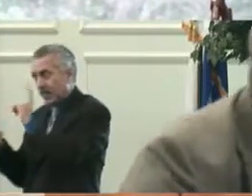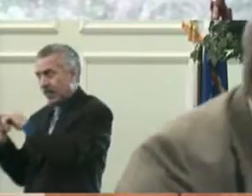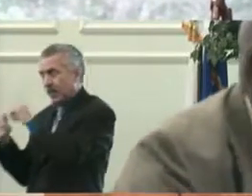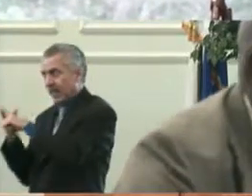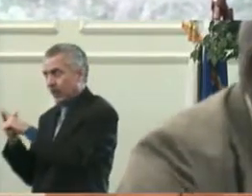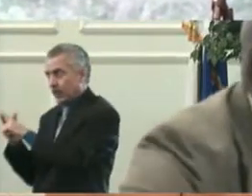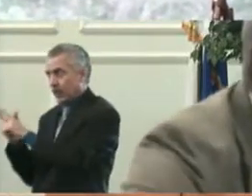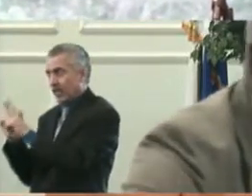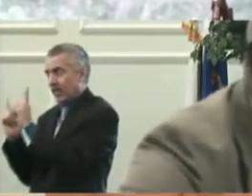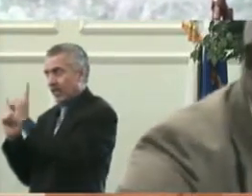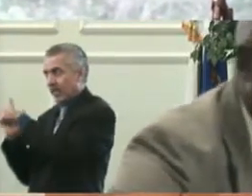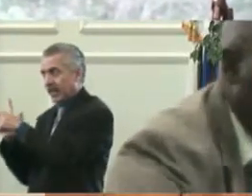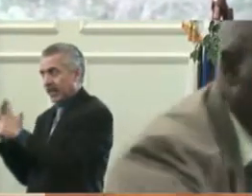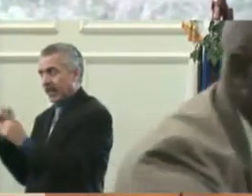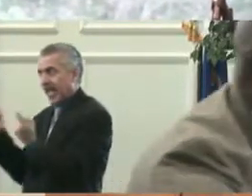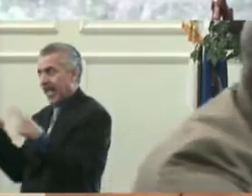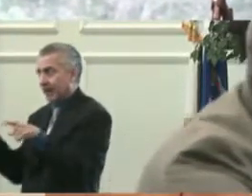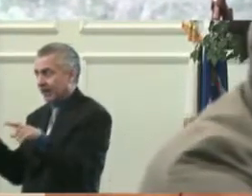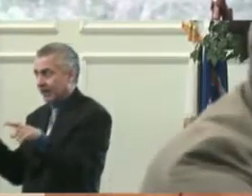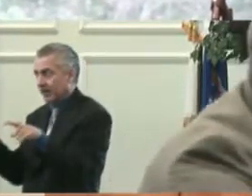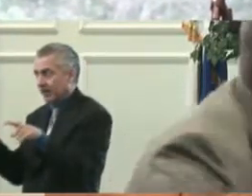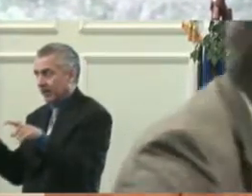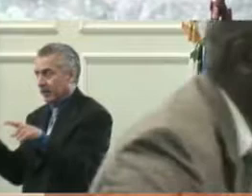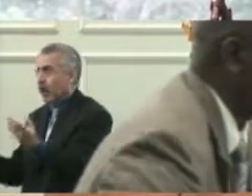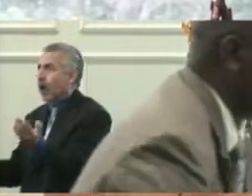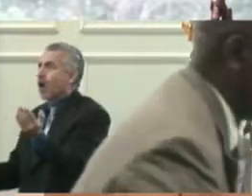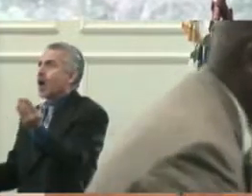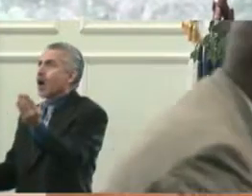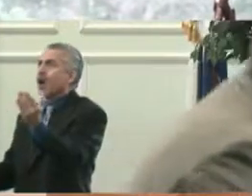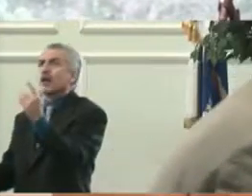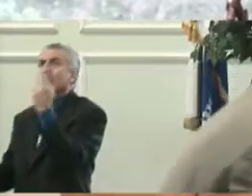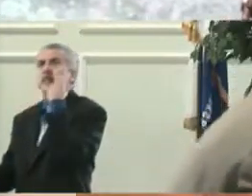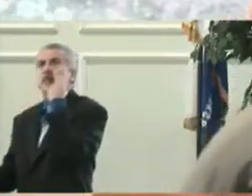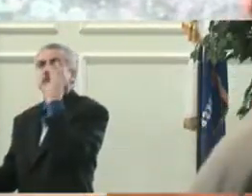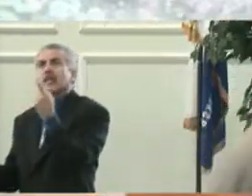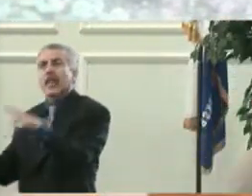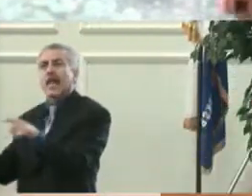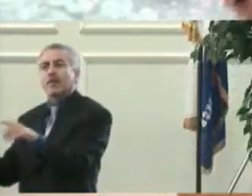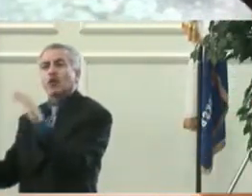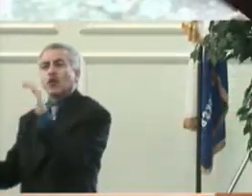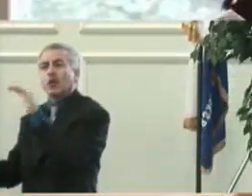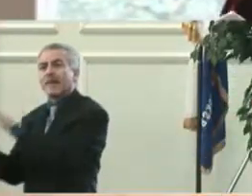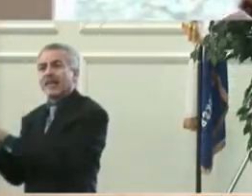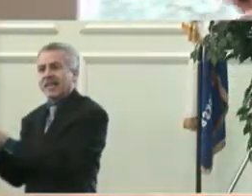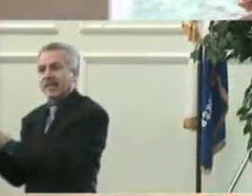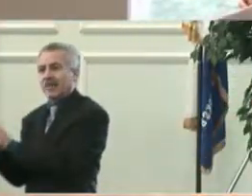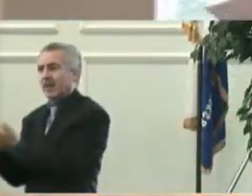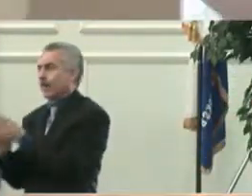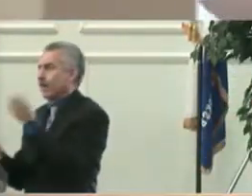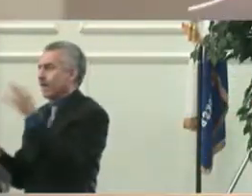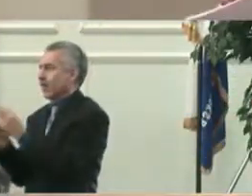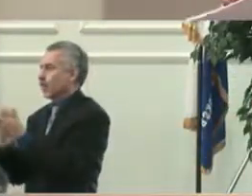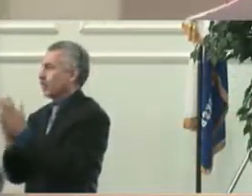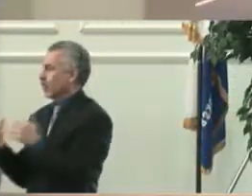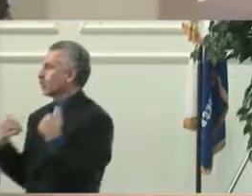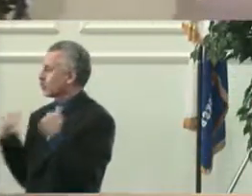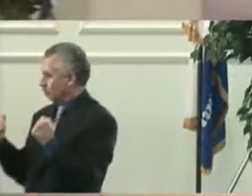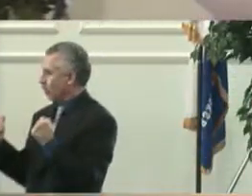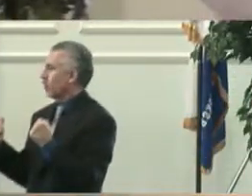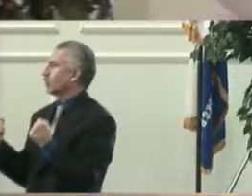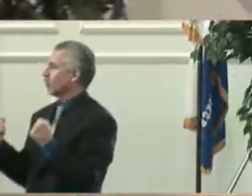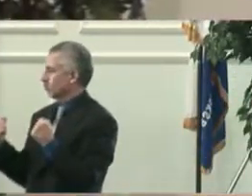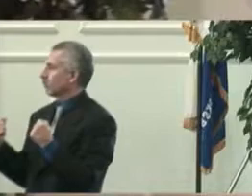when it does come to pass, you may what? You may believe. So God tells us in advance what is going to happen so